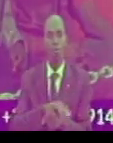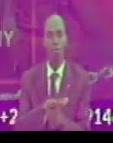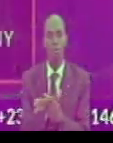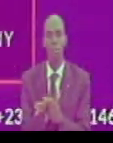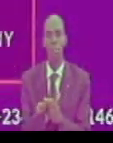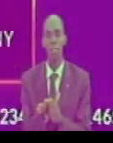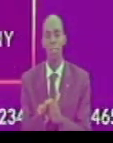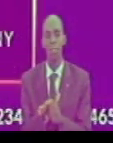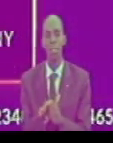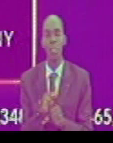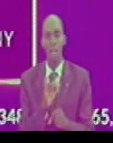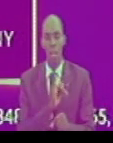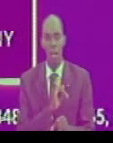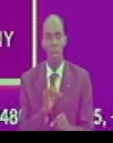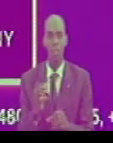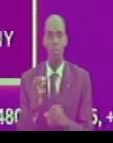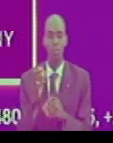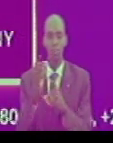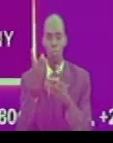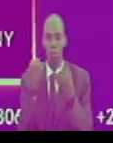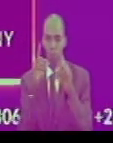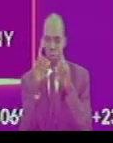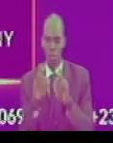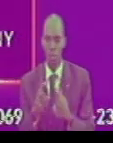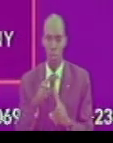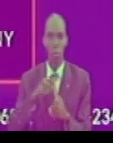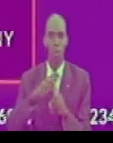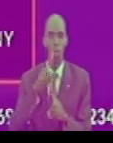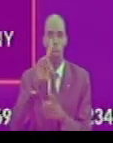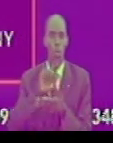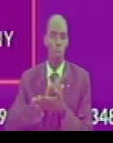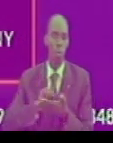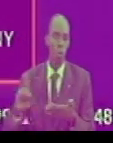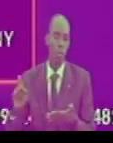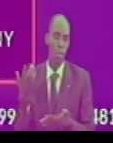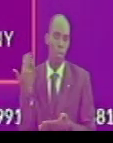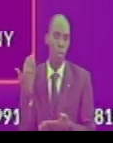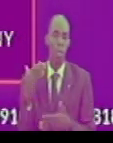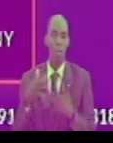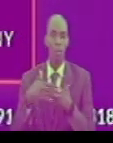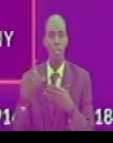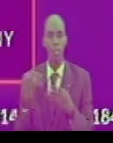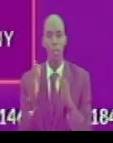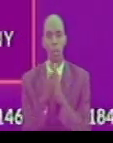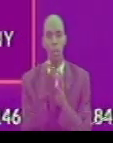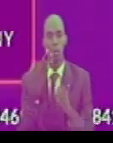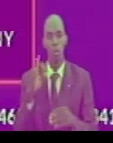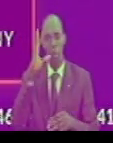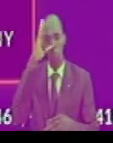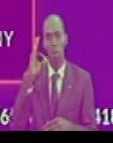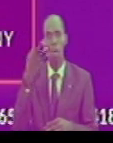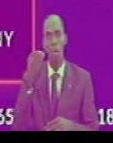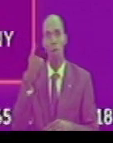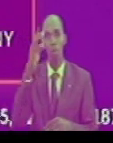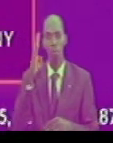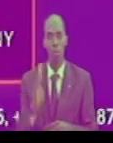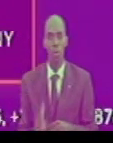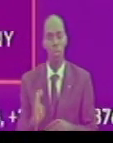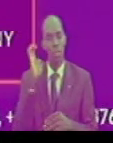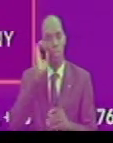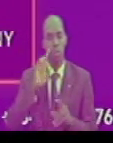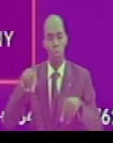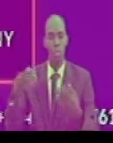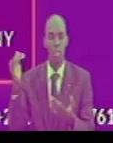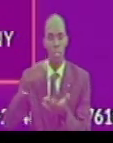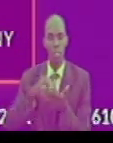the man of God. He went to check again and guess the results, negative. As the man